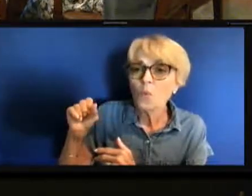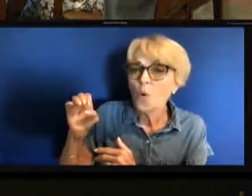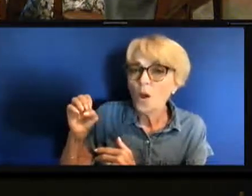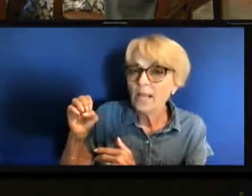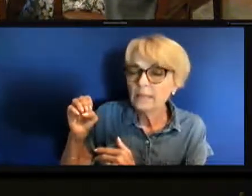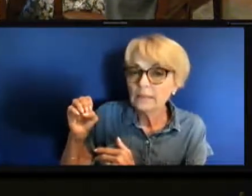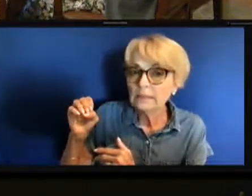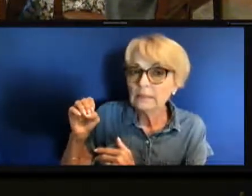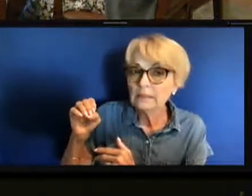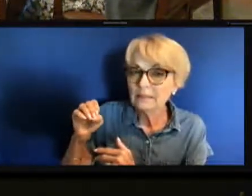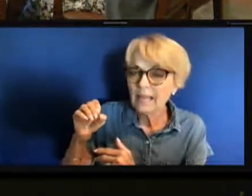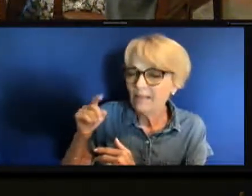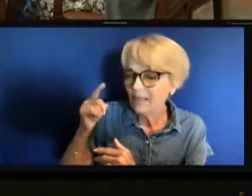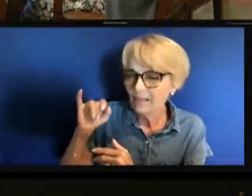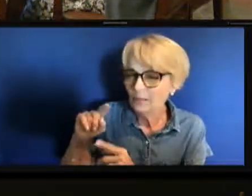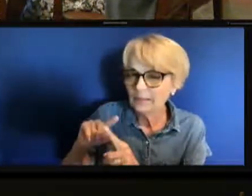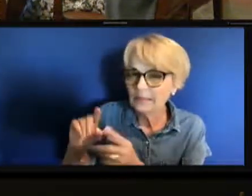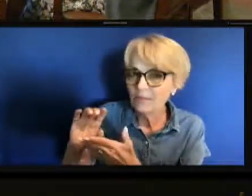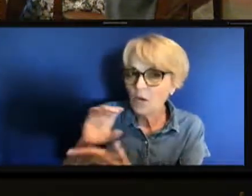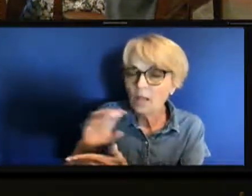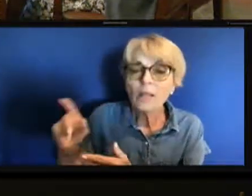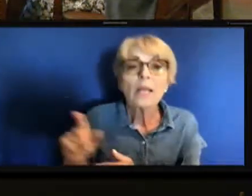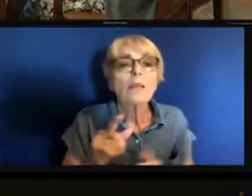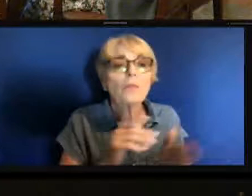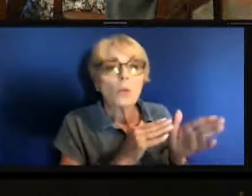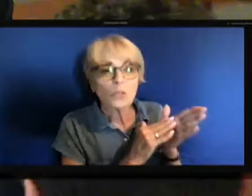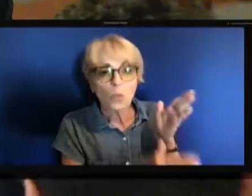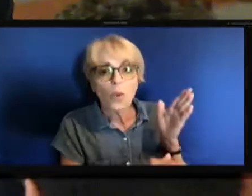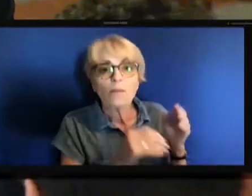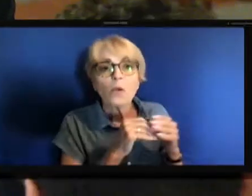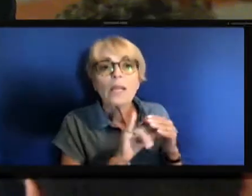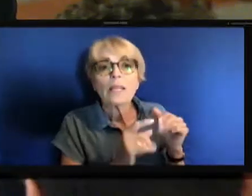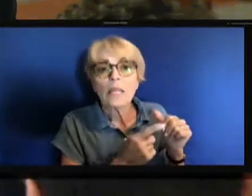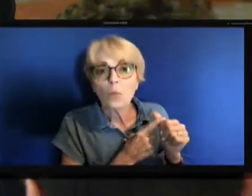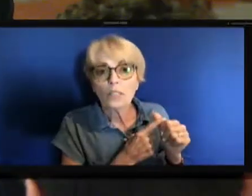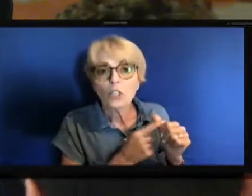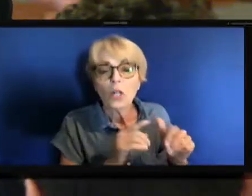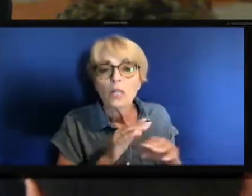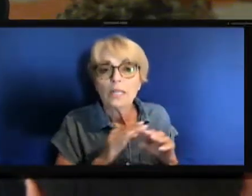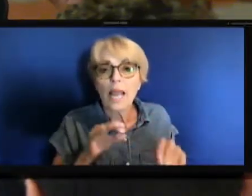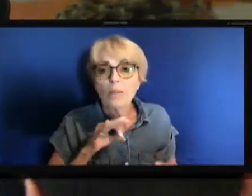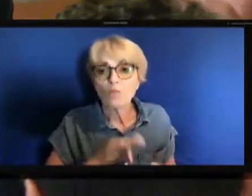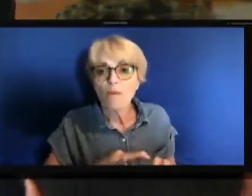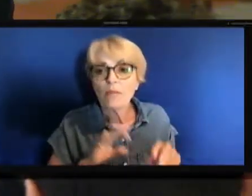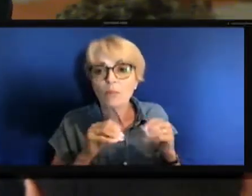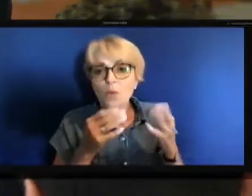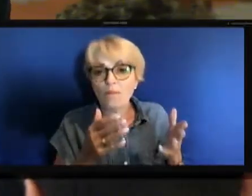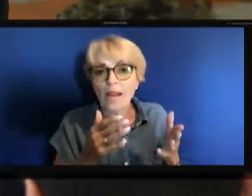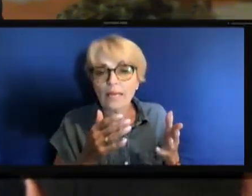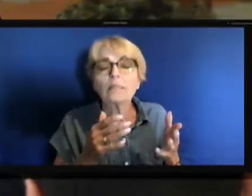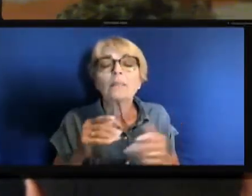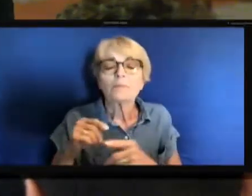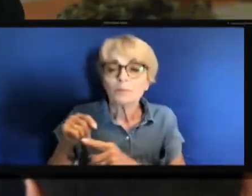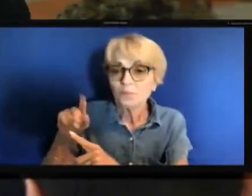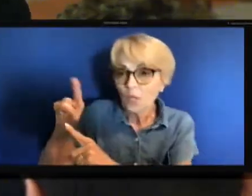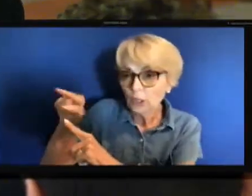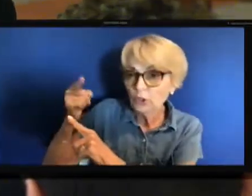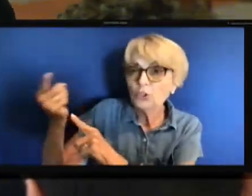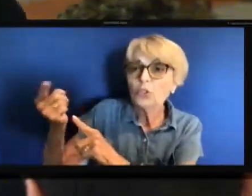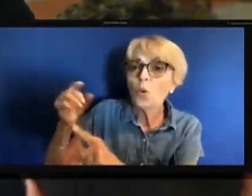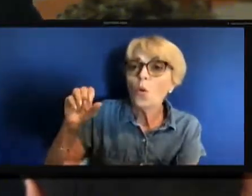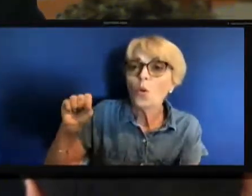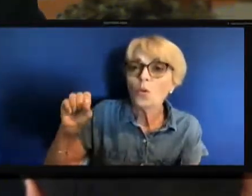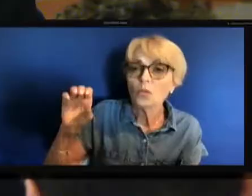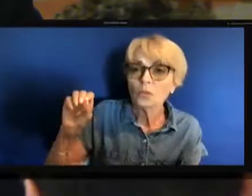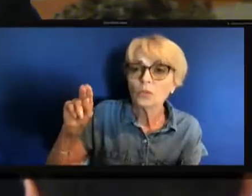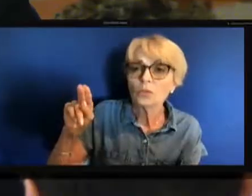if I'm... There was a waiver in the original one. I believe Was it was there? nonprofit providing services, I believe. Sole source, it's right here. Oh, okay, great. Okay. Oh, I